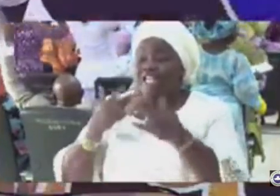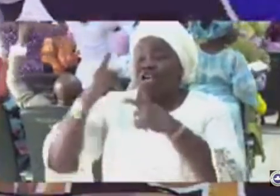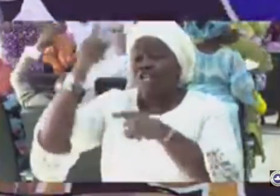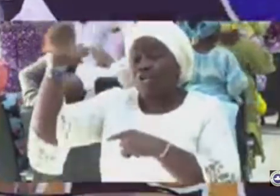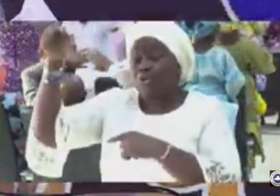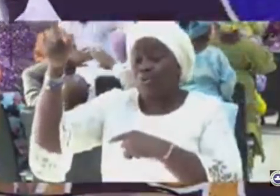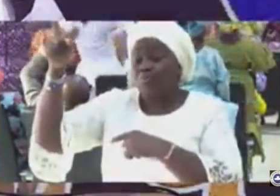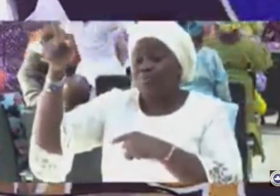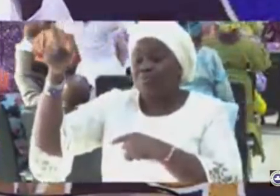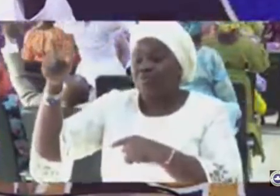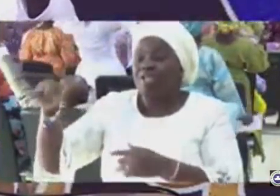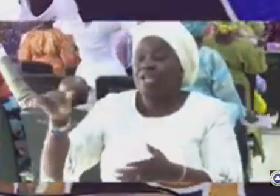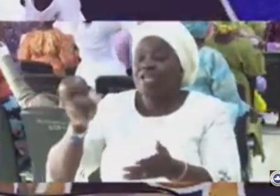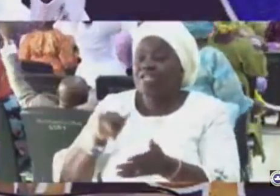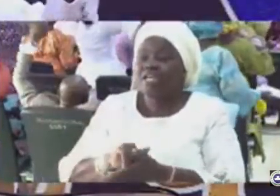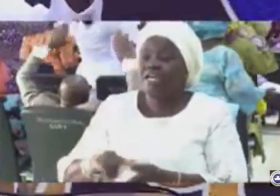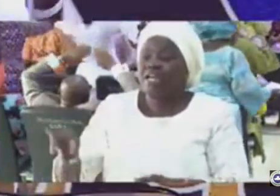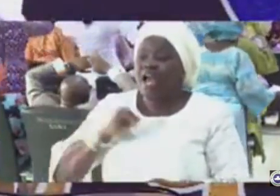Modupe,